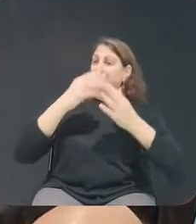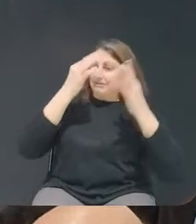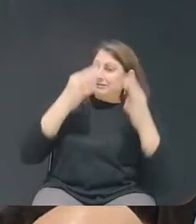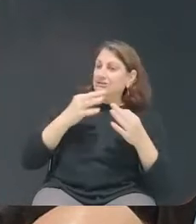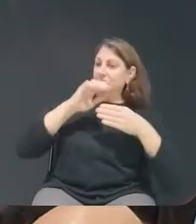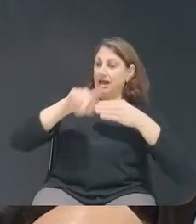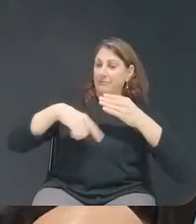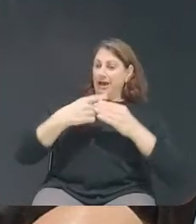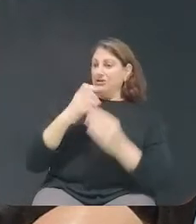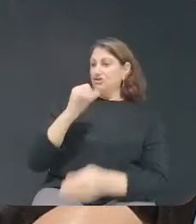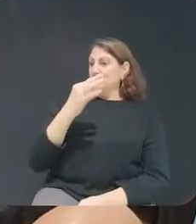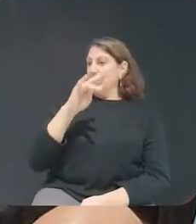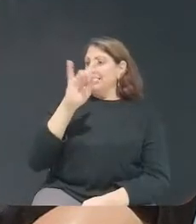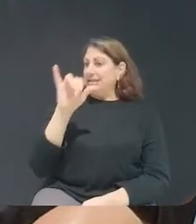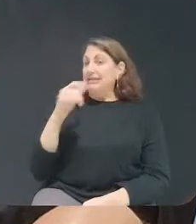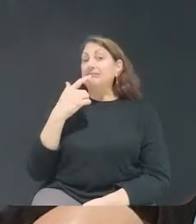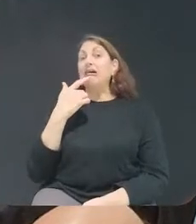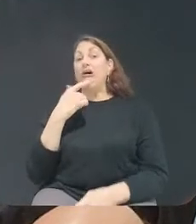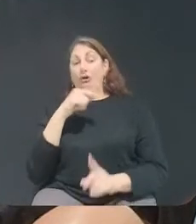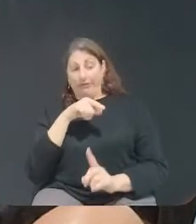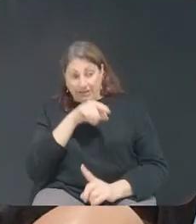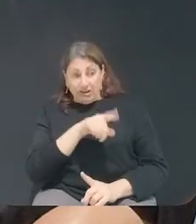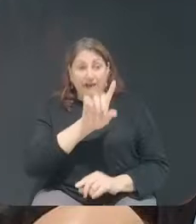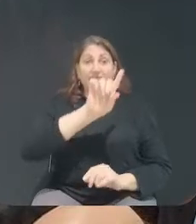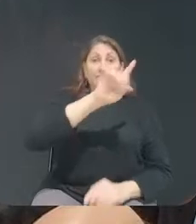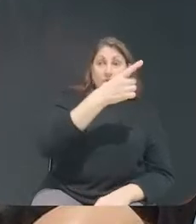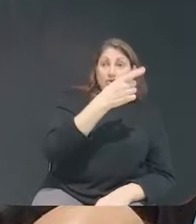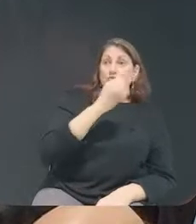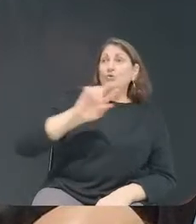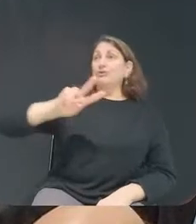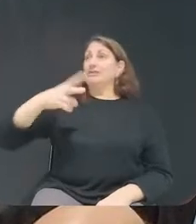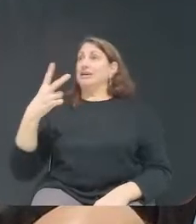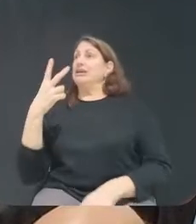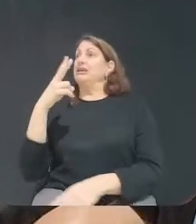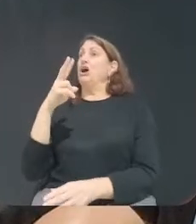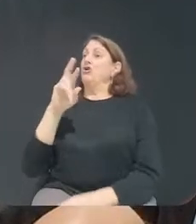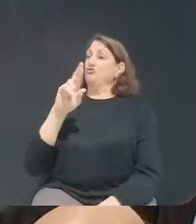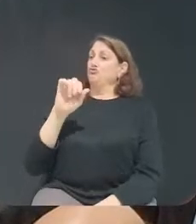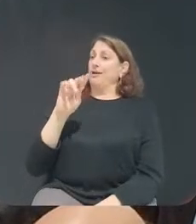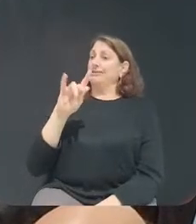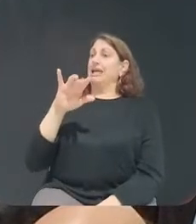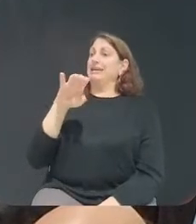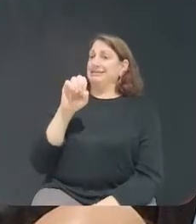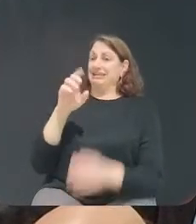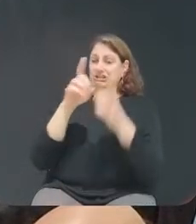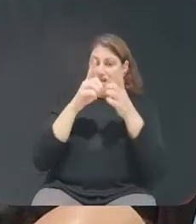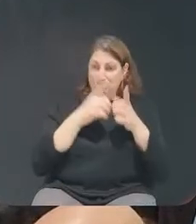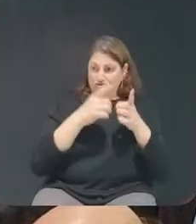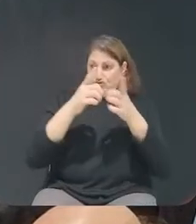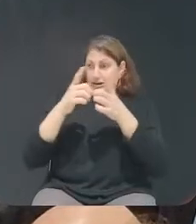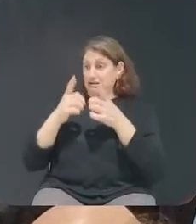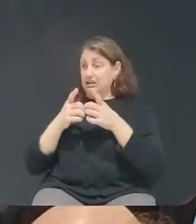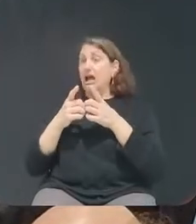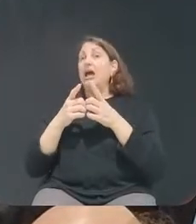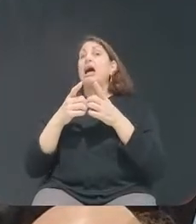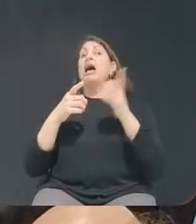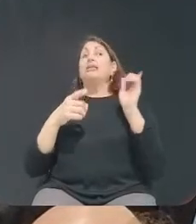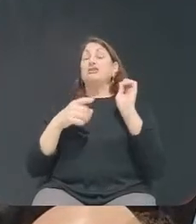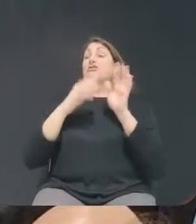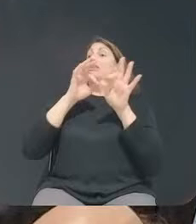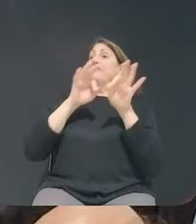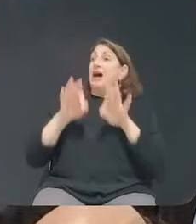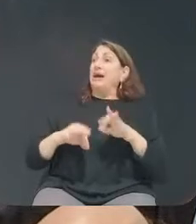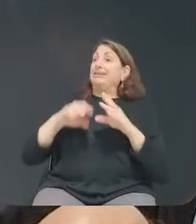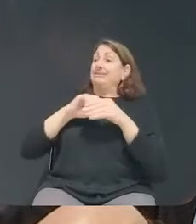areas zoned as first residence or second residence districts. The areas referenced are defined in the city's first zoning